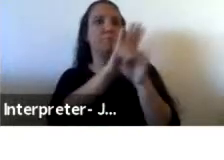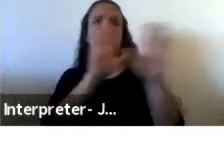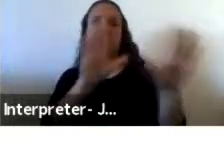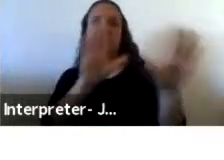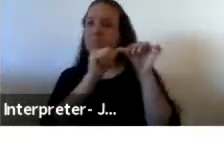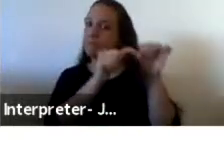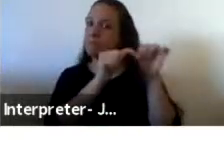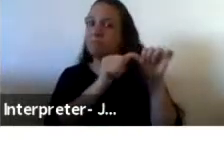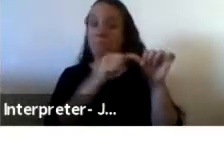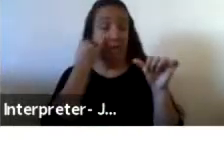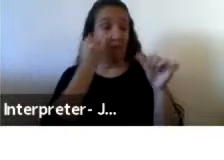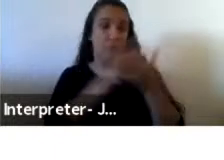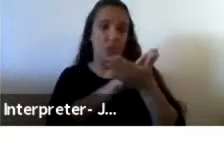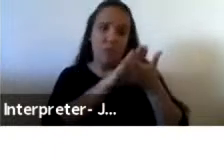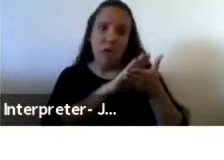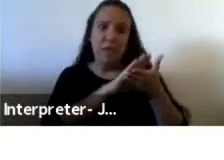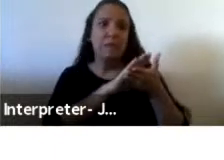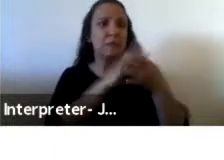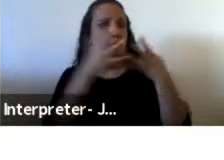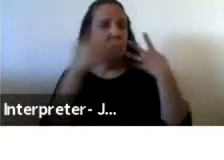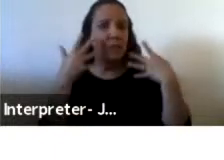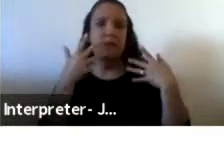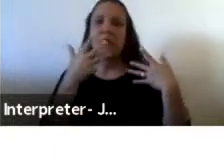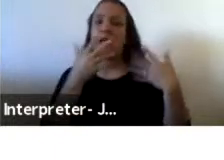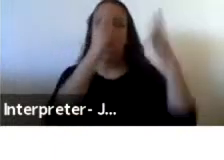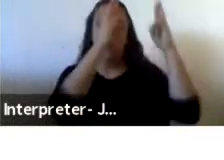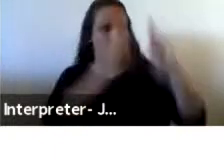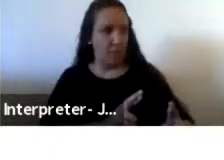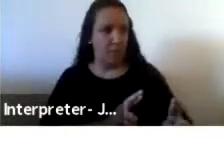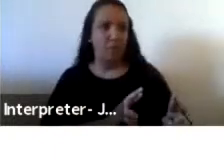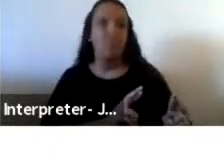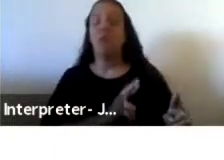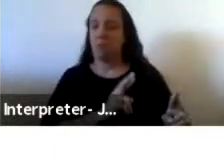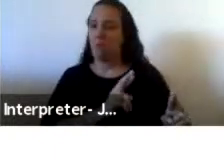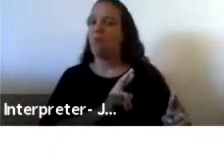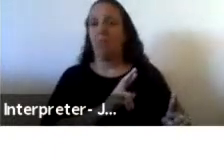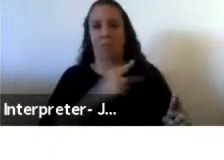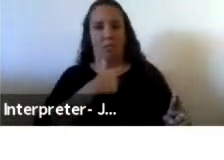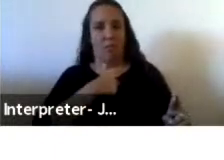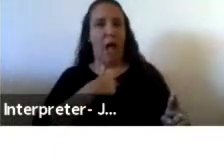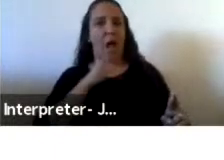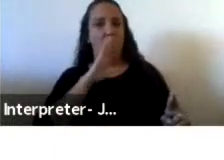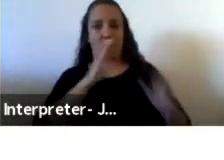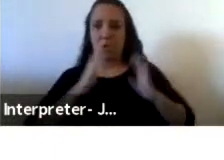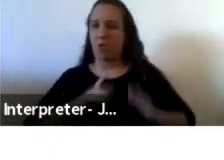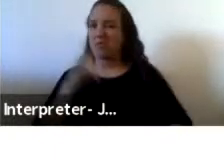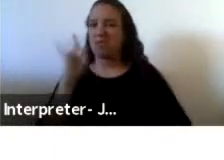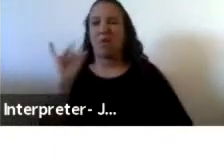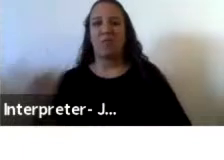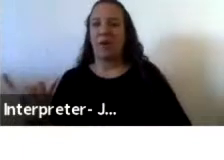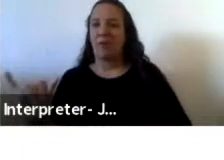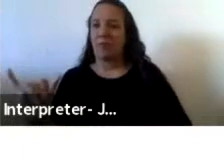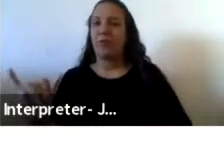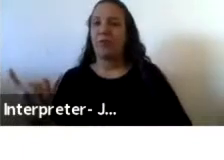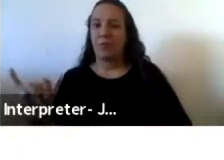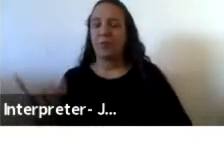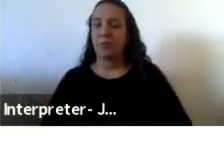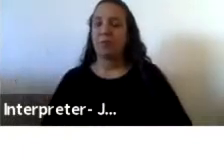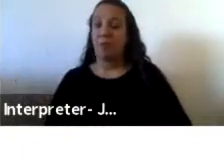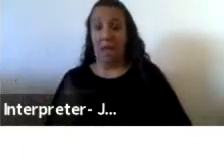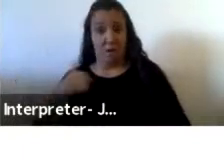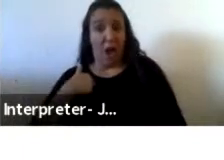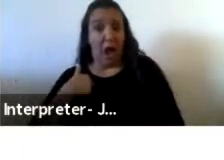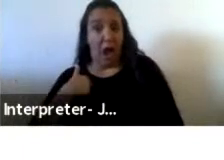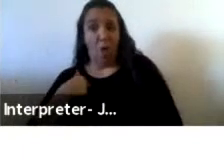treat me with that same, respect that I treat you, then you're going to have a customer for life. And I, in turn, will be the one endorsing you